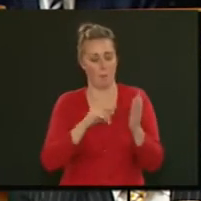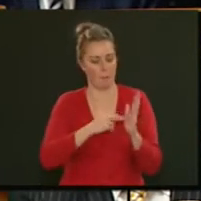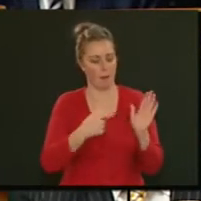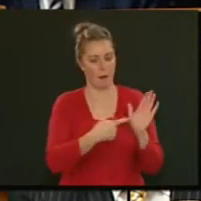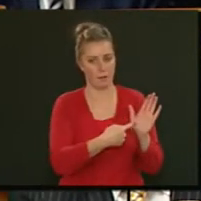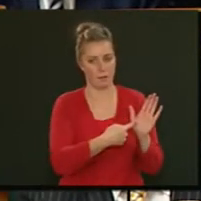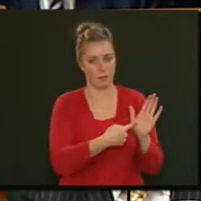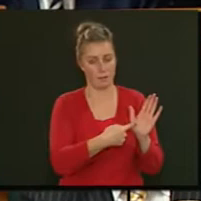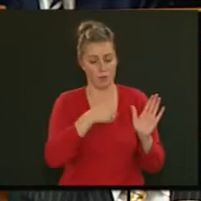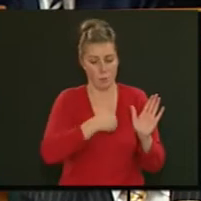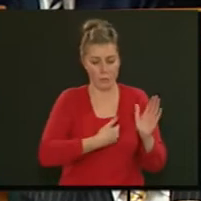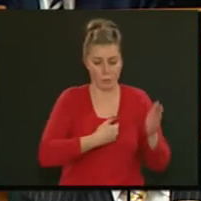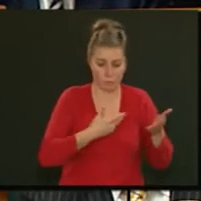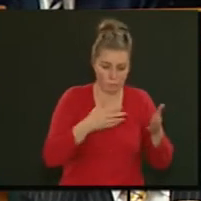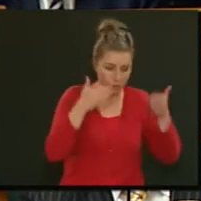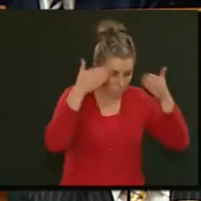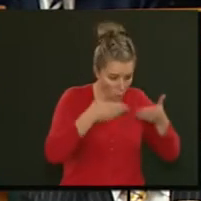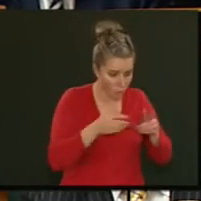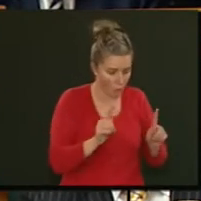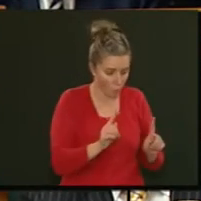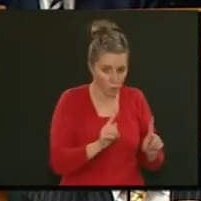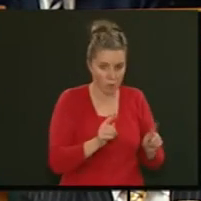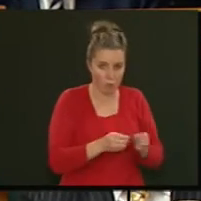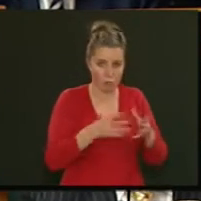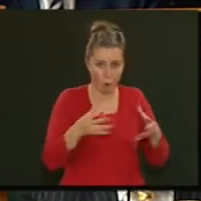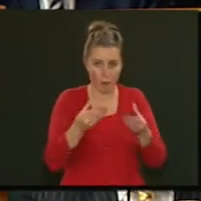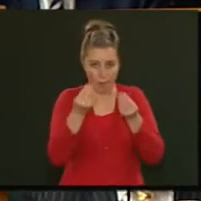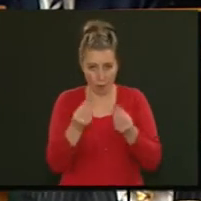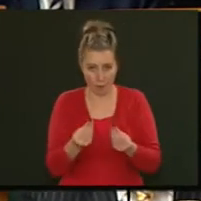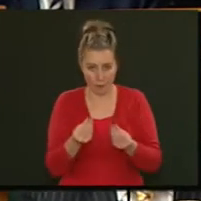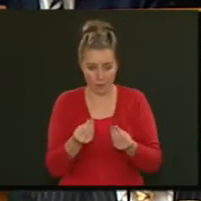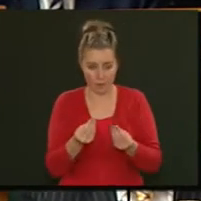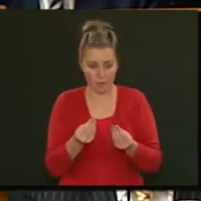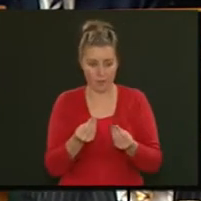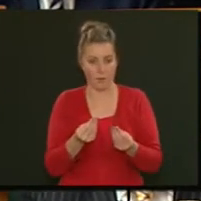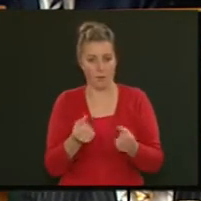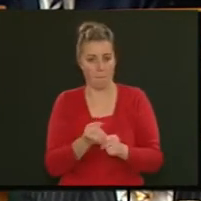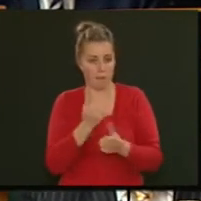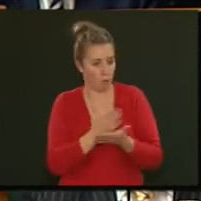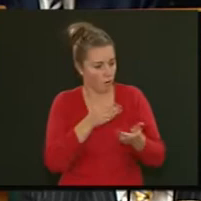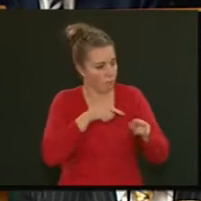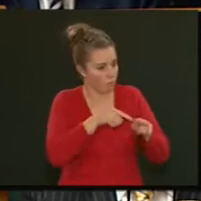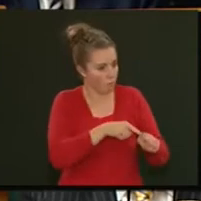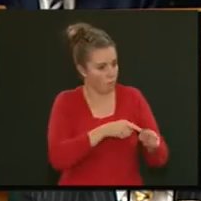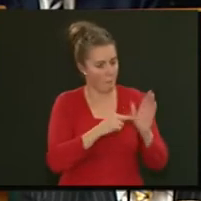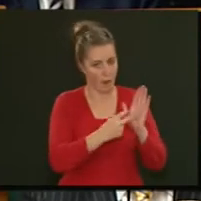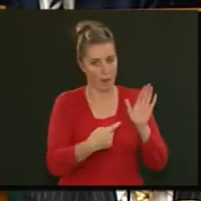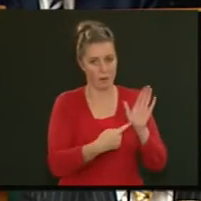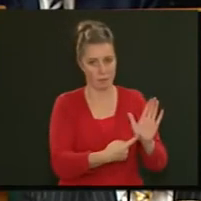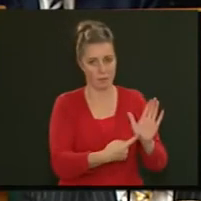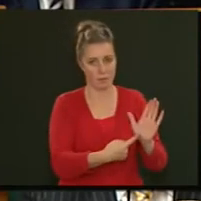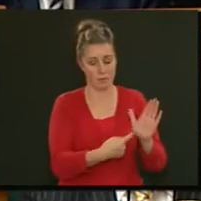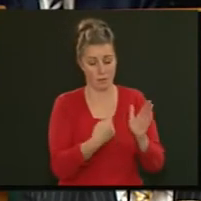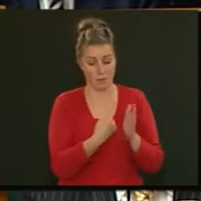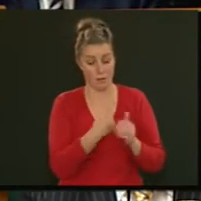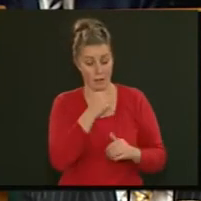We must maintain our focus on growing the economy and sticking to the plan. It is only by